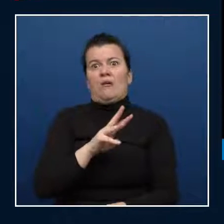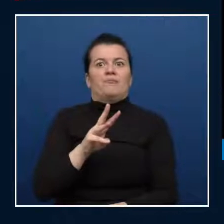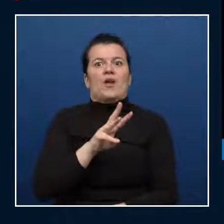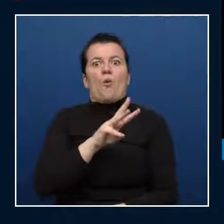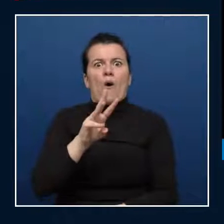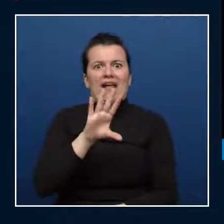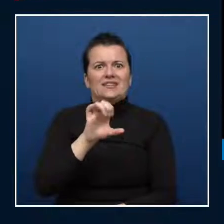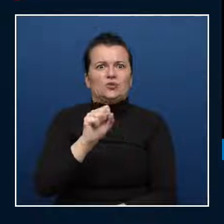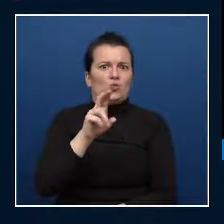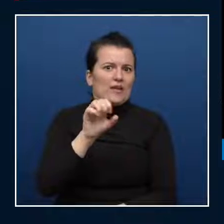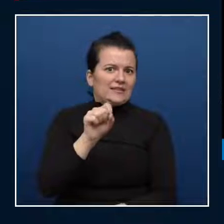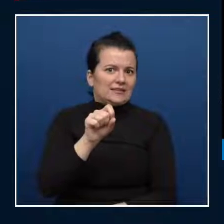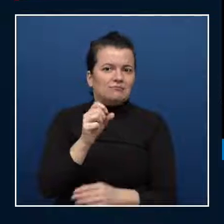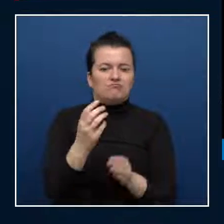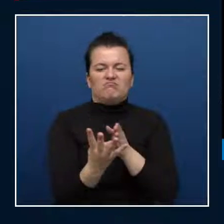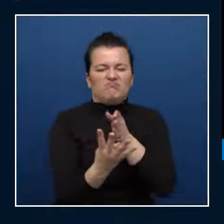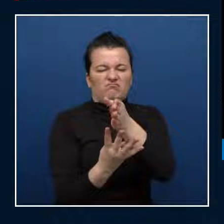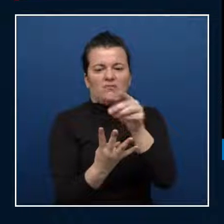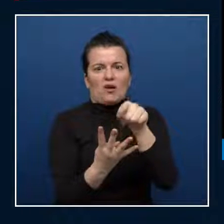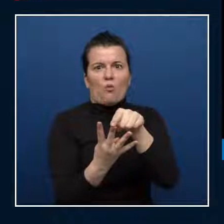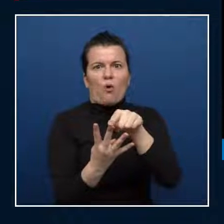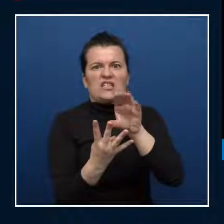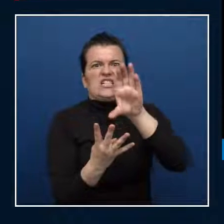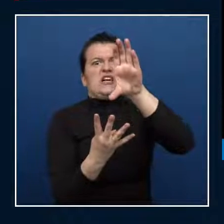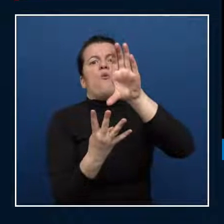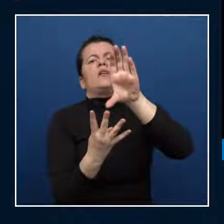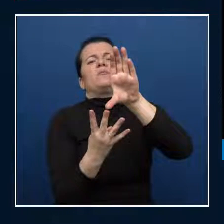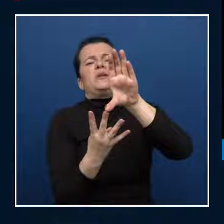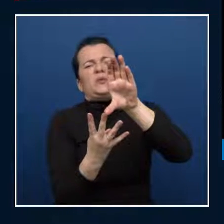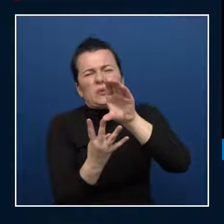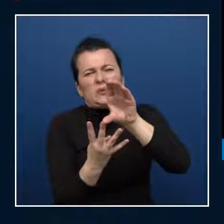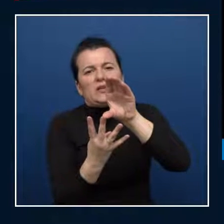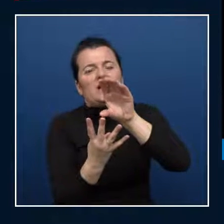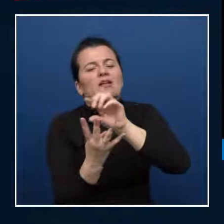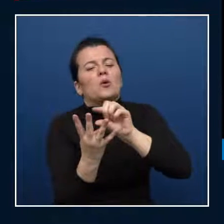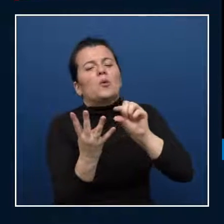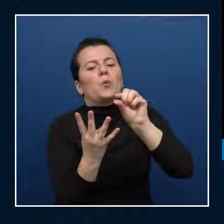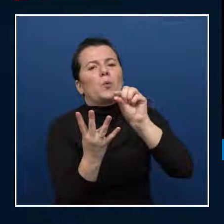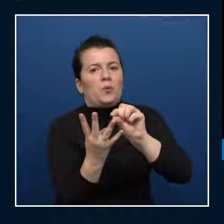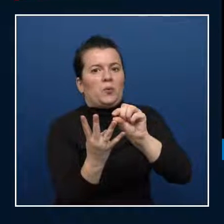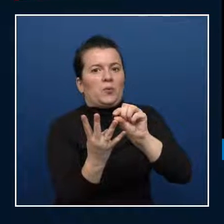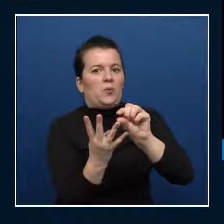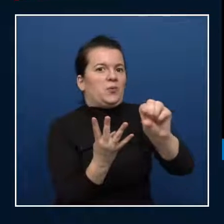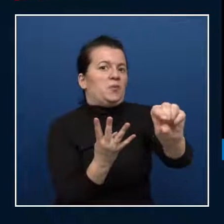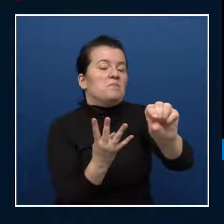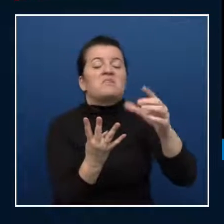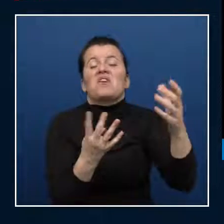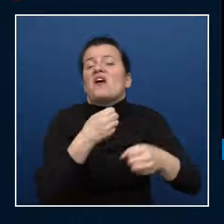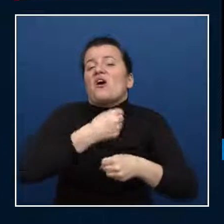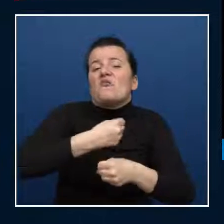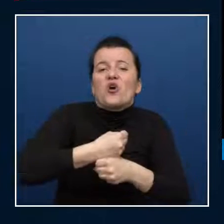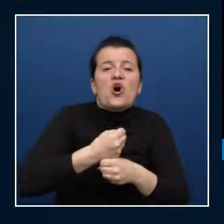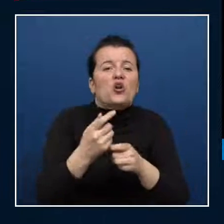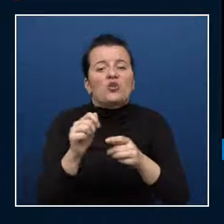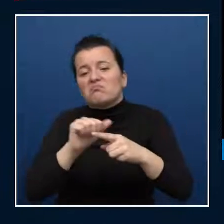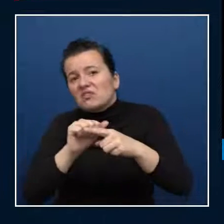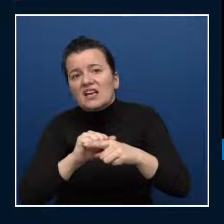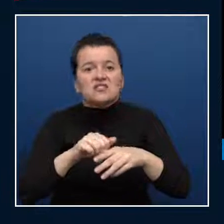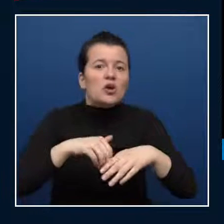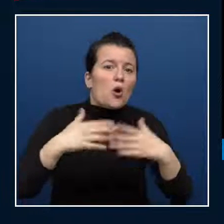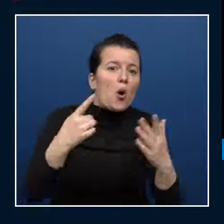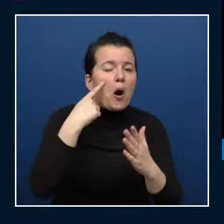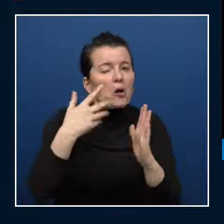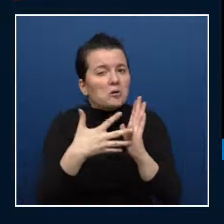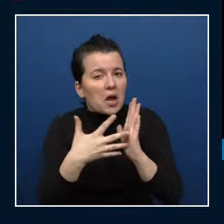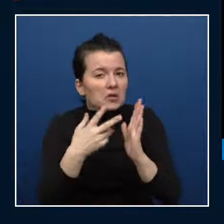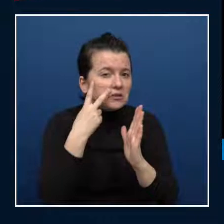connection and you're trying to take it out to do some maintenance, or you might actually be doing some kind of A/B testing where you want to see how users